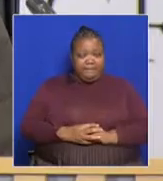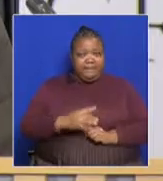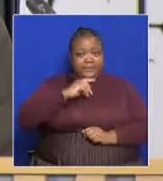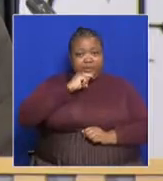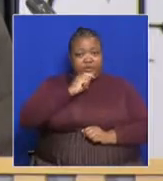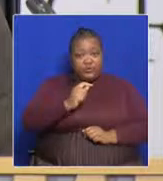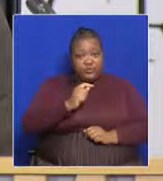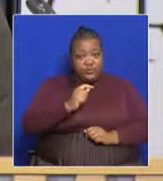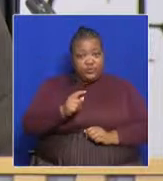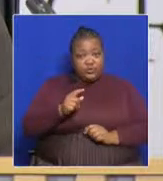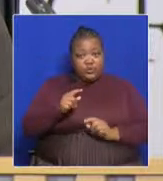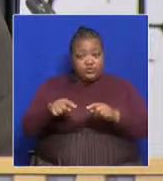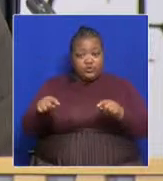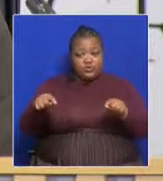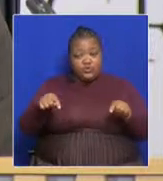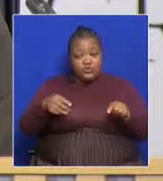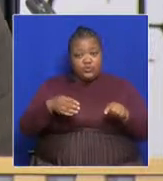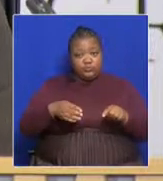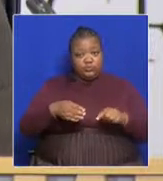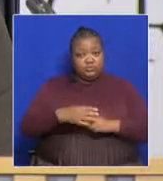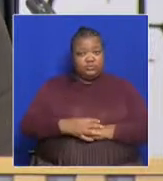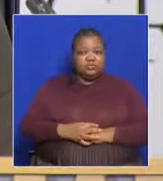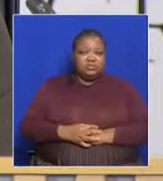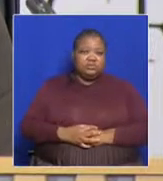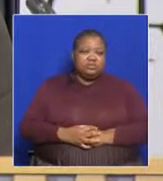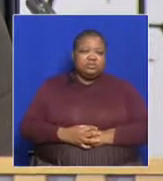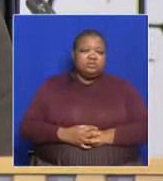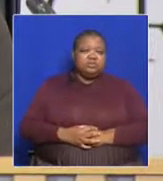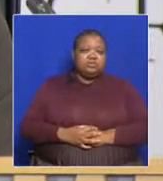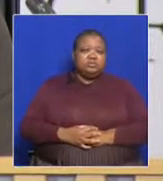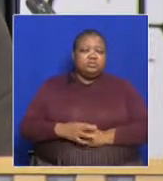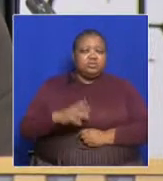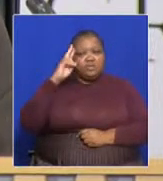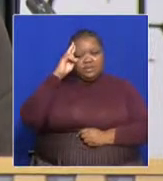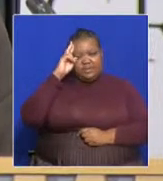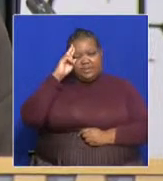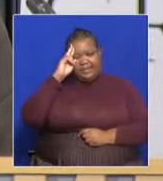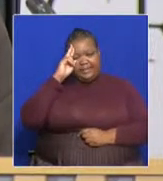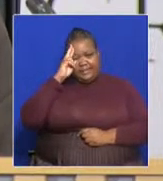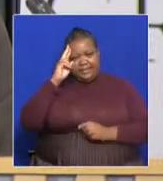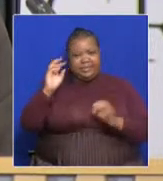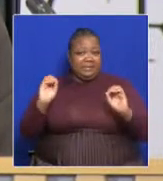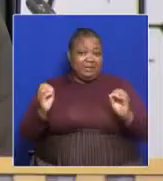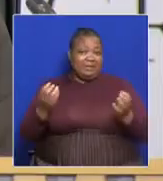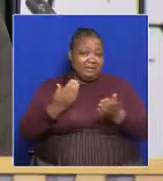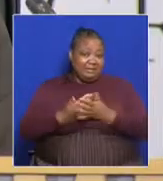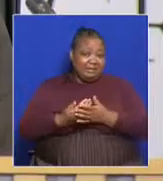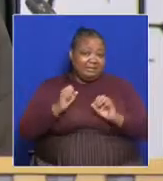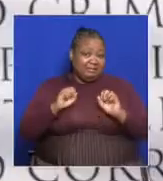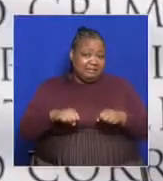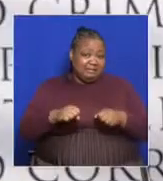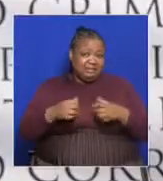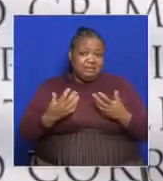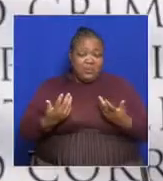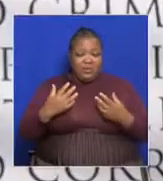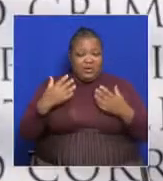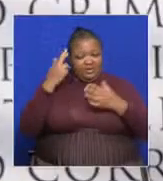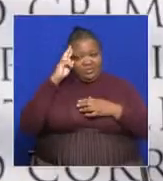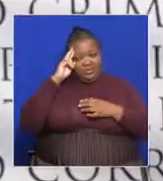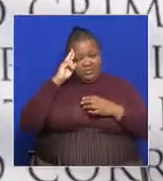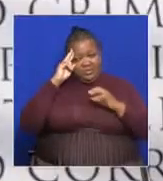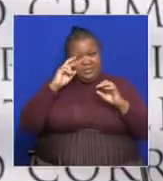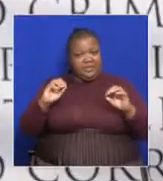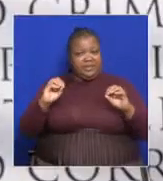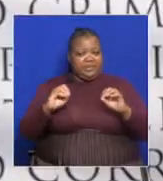room? I can't even recall, Commissioner, honestly. It may have been the case. I can't recall it. You don't recall? I don't recall. You